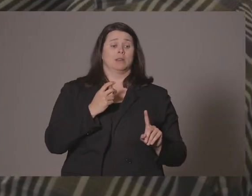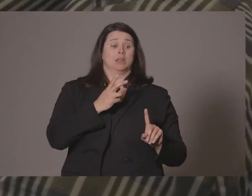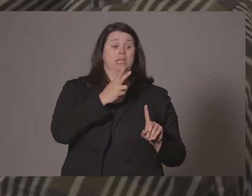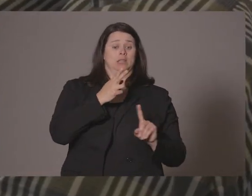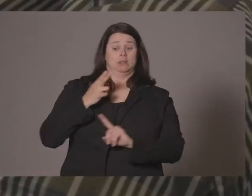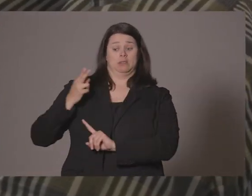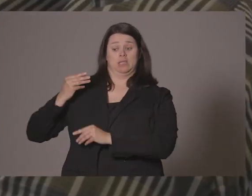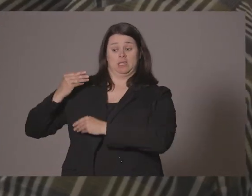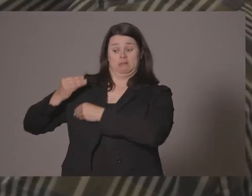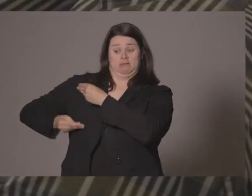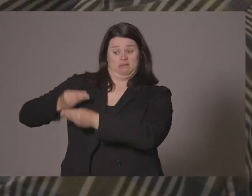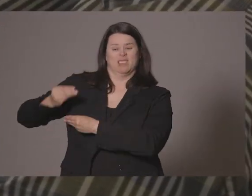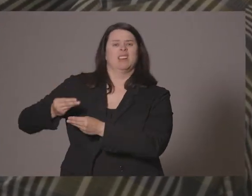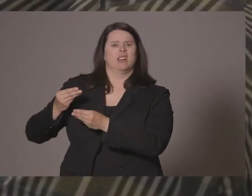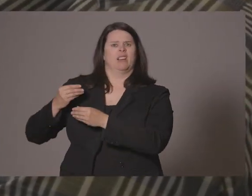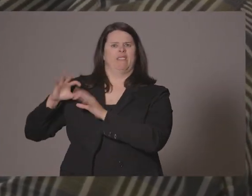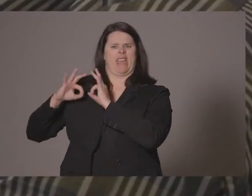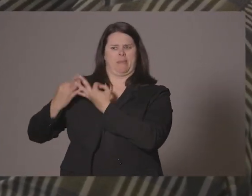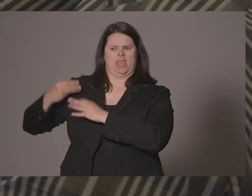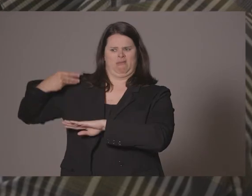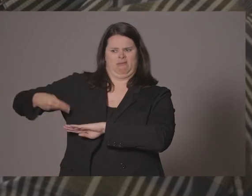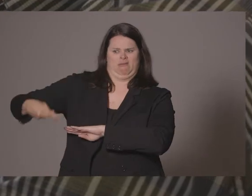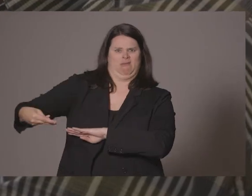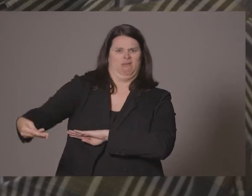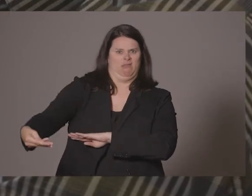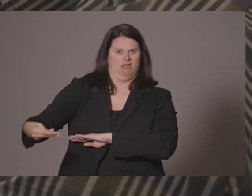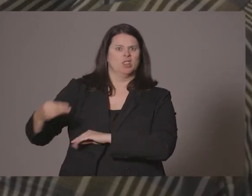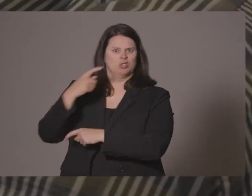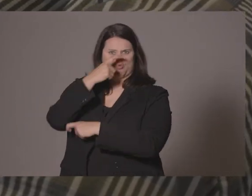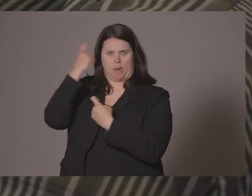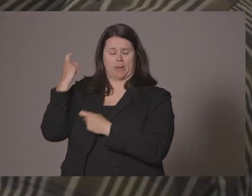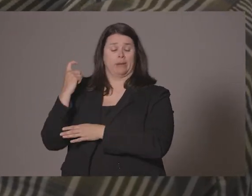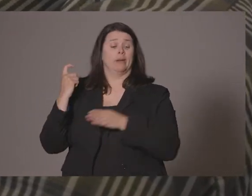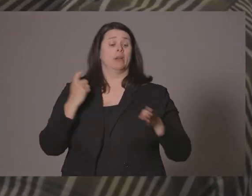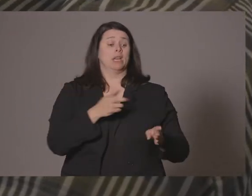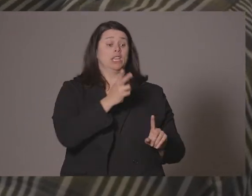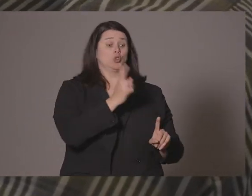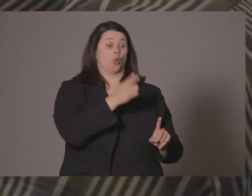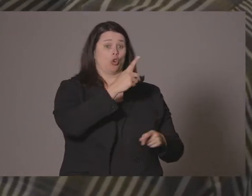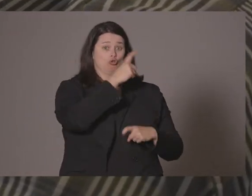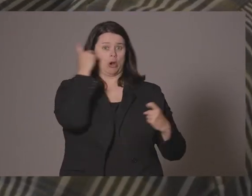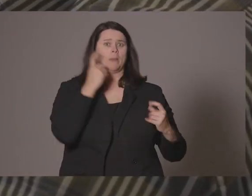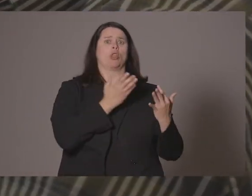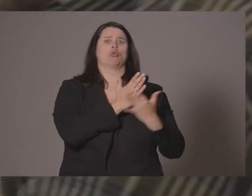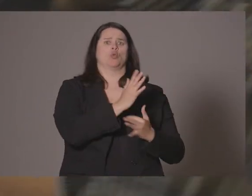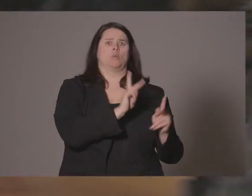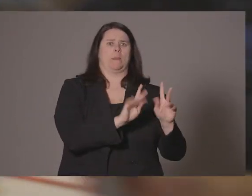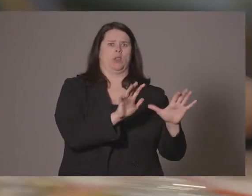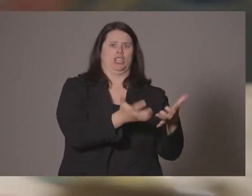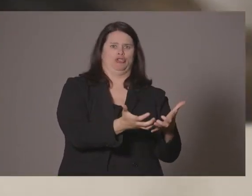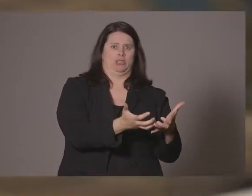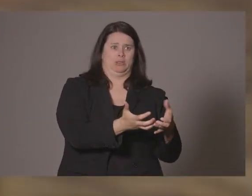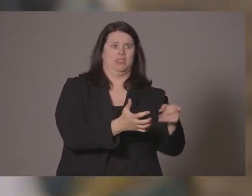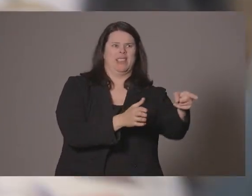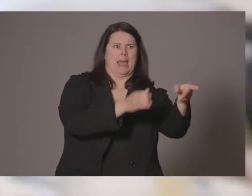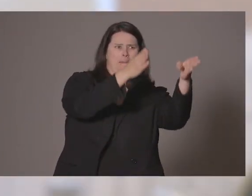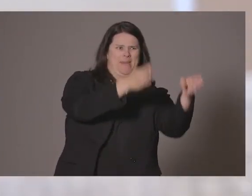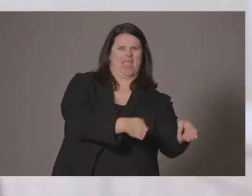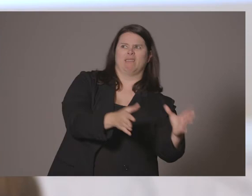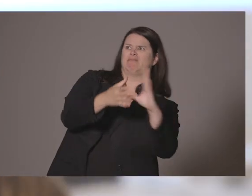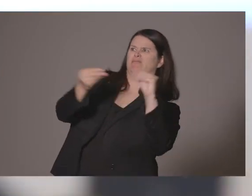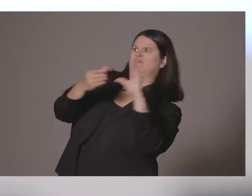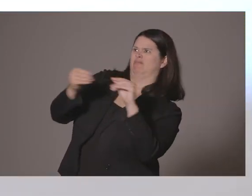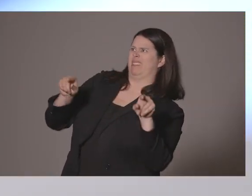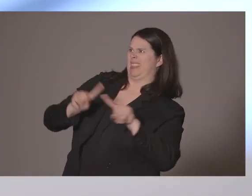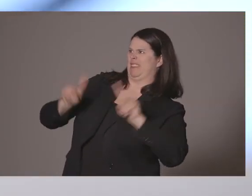where historical is within a general population. Right. Yeah, so a historical trauma